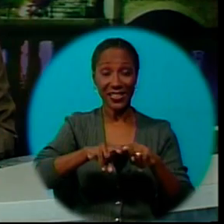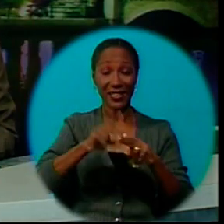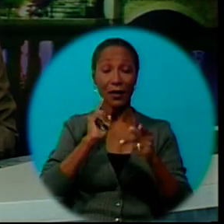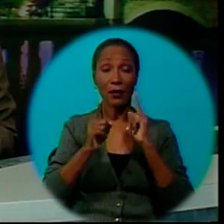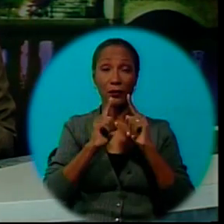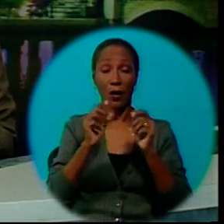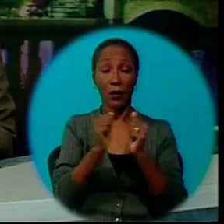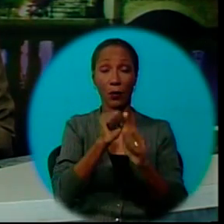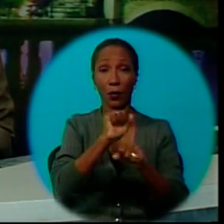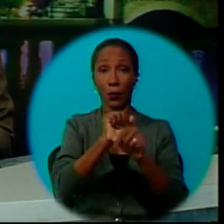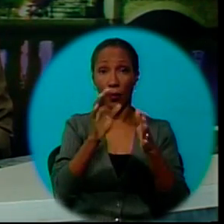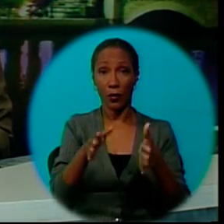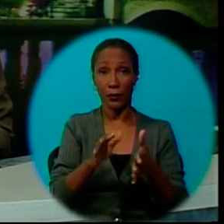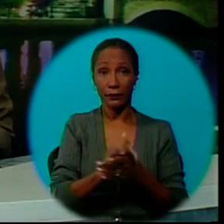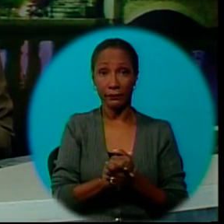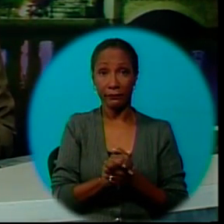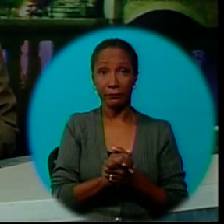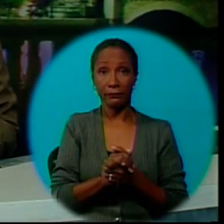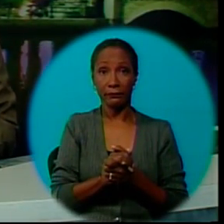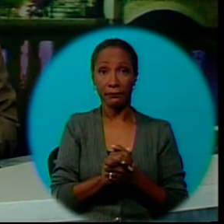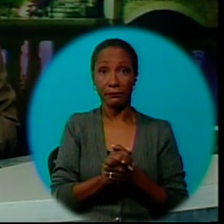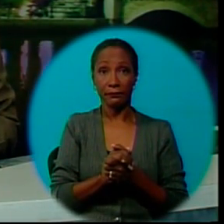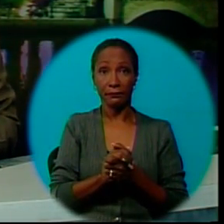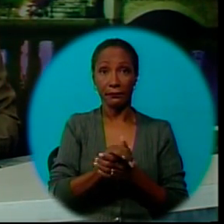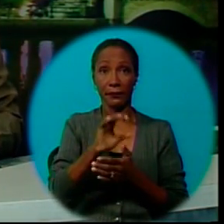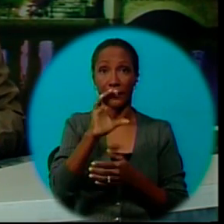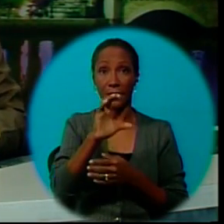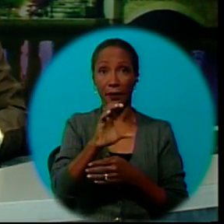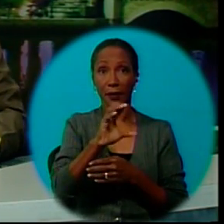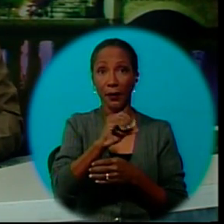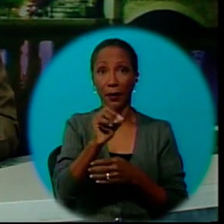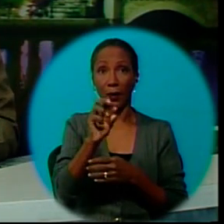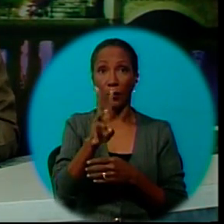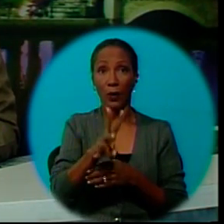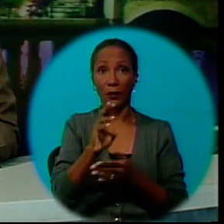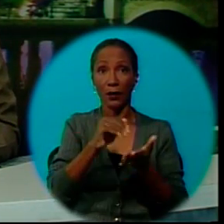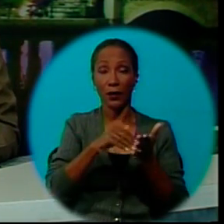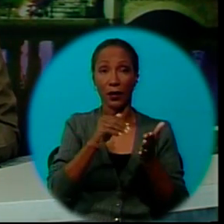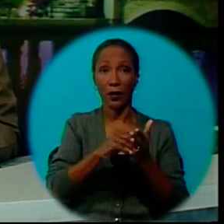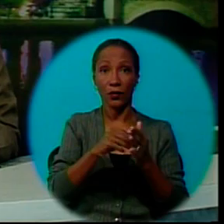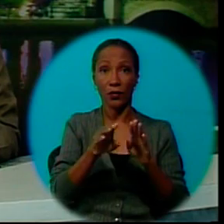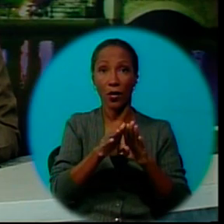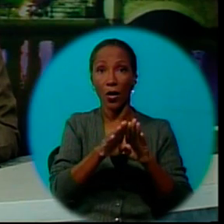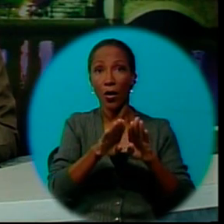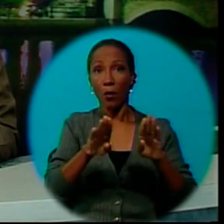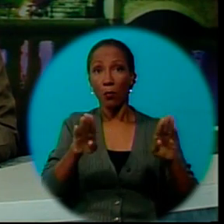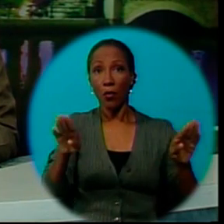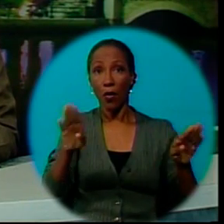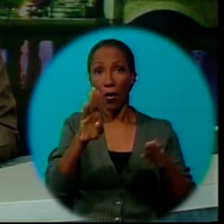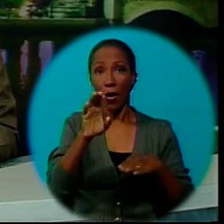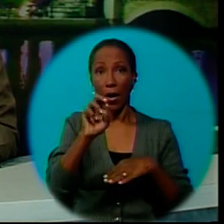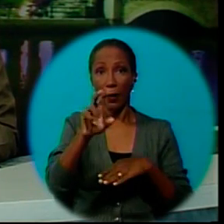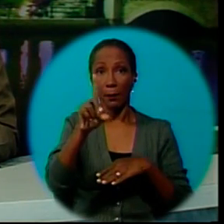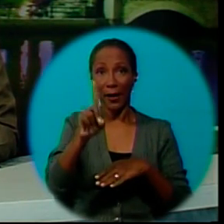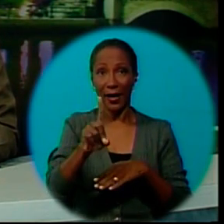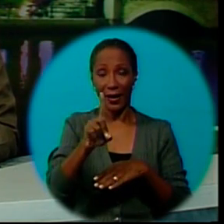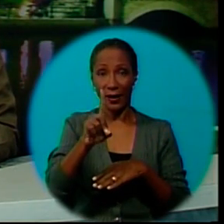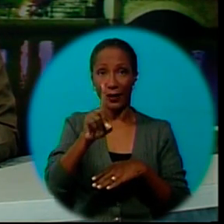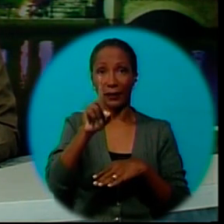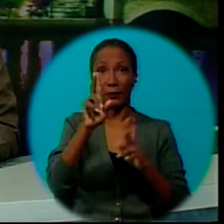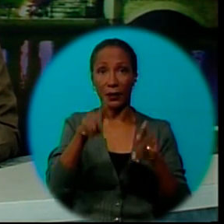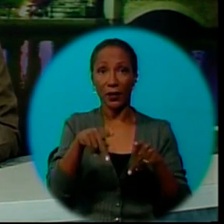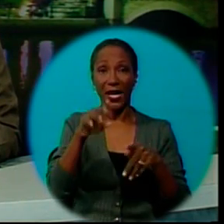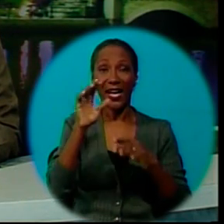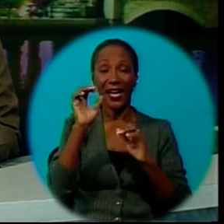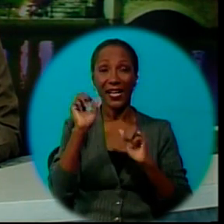and talk with the workers. Cable and Wireless's thousands of broadband customers in Barbados can expect an upgrade in their